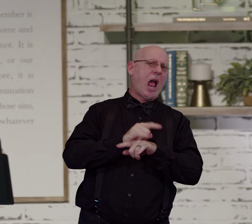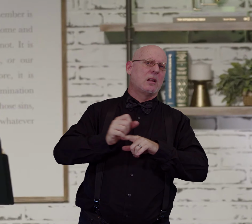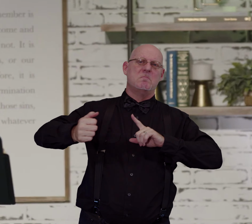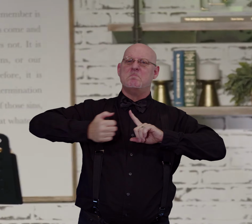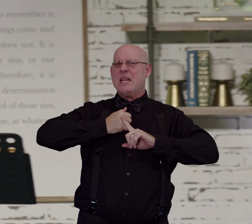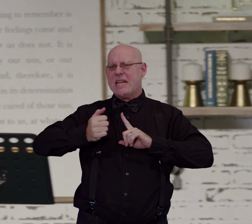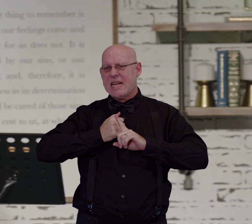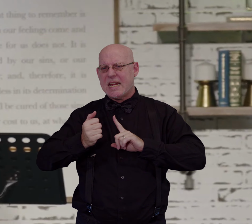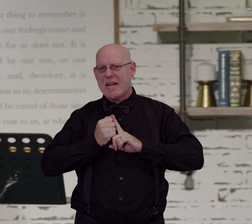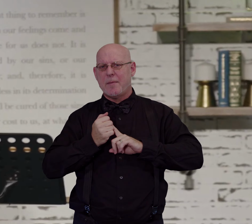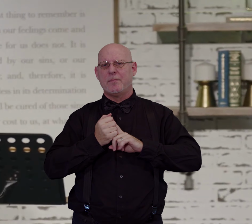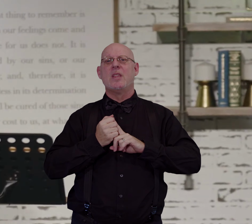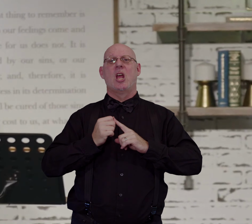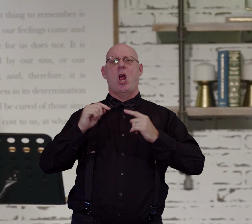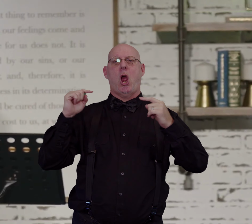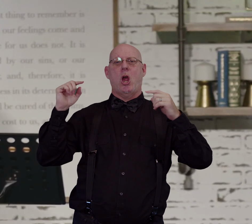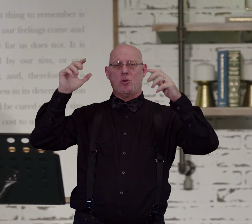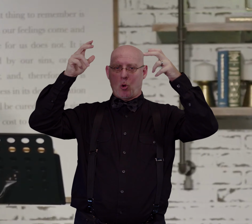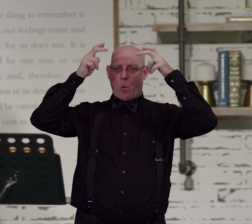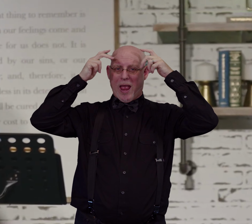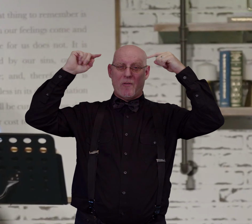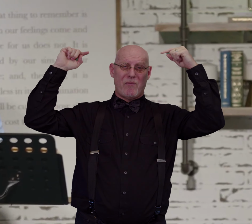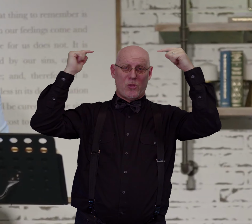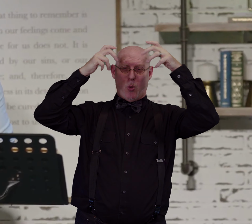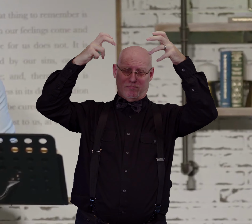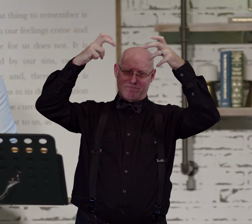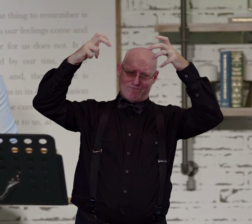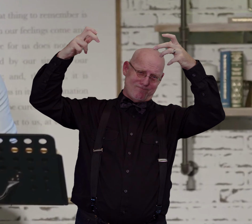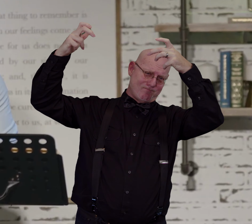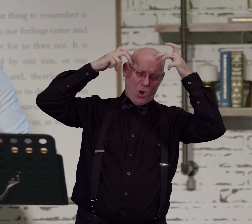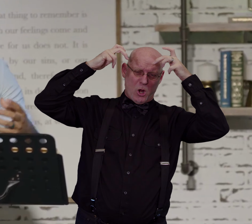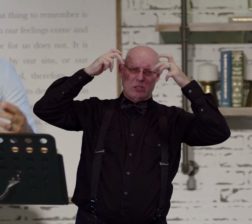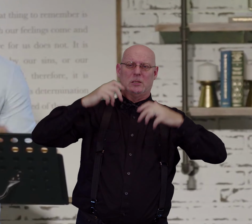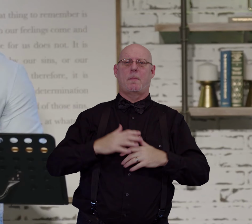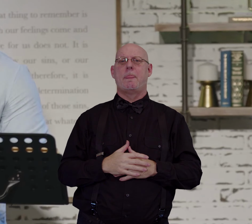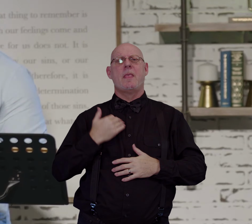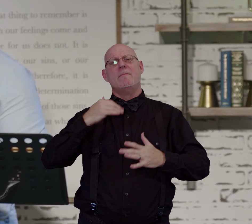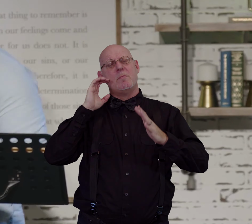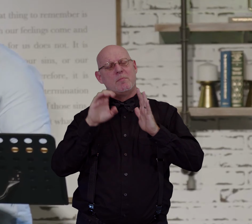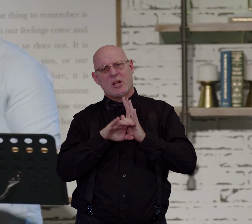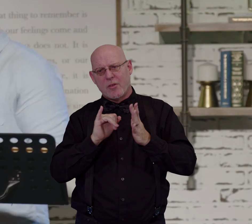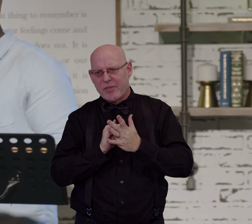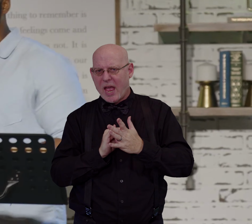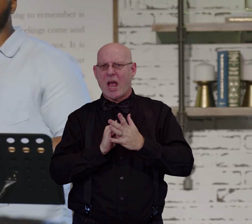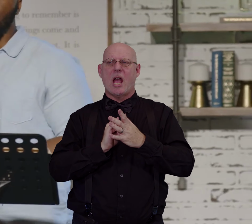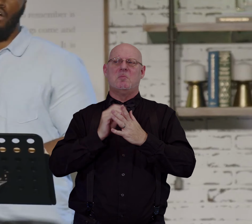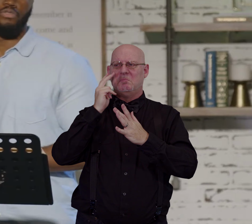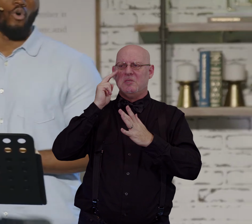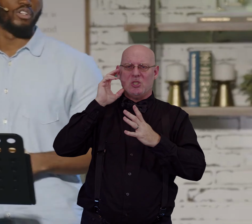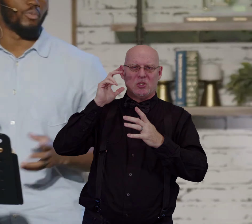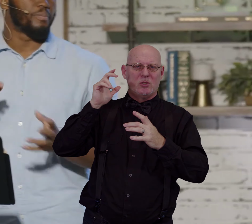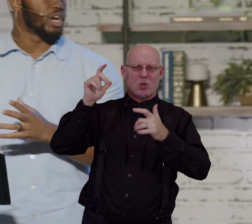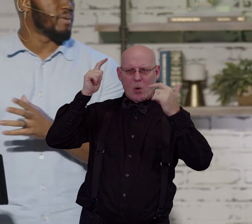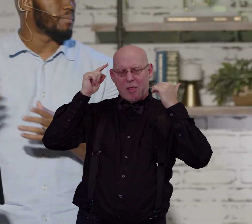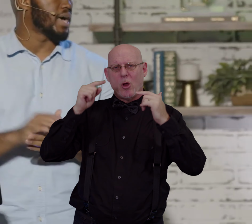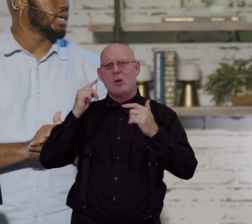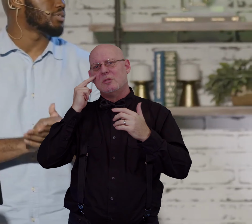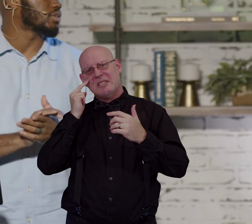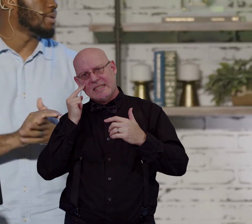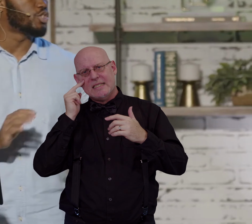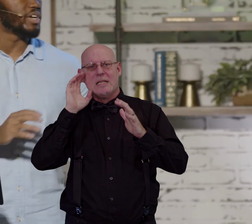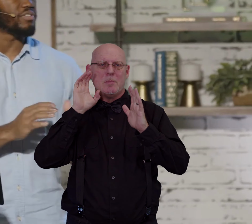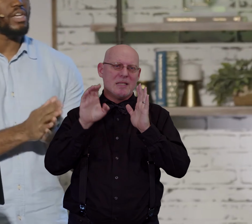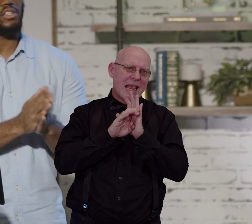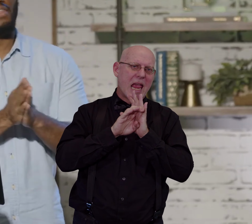him and beating him, and they force a crown of thorns on his head. And we have pictures of that. We have crowns of thorns, and we put them up